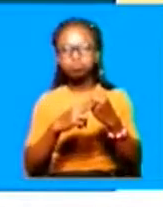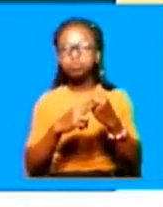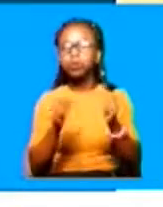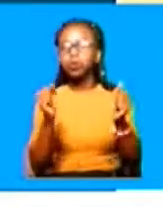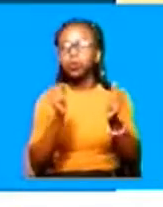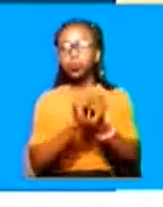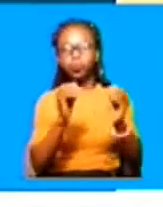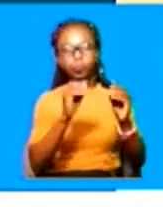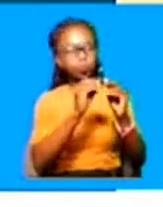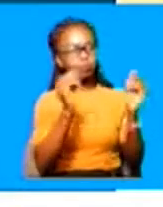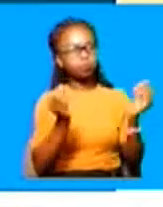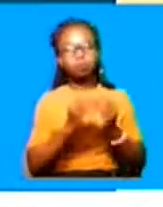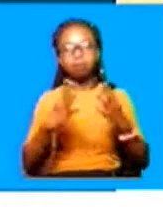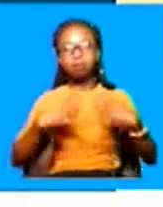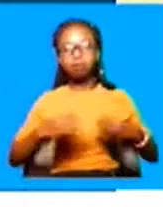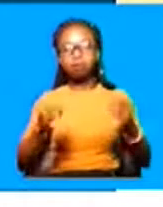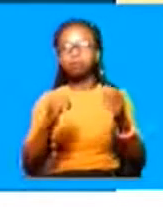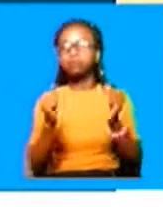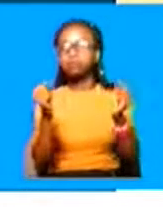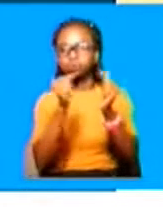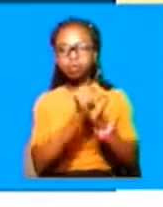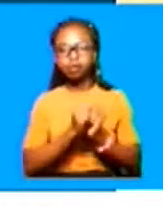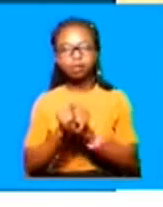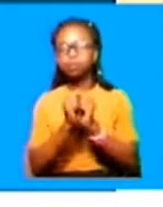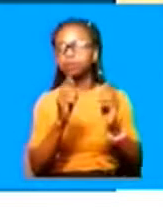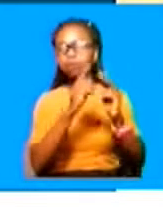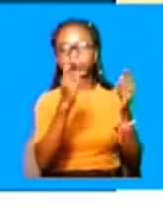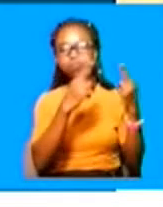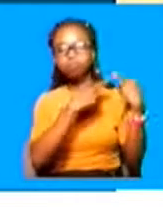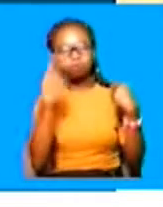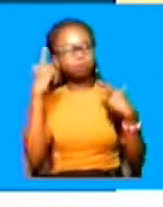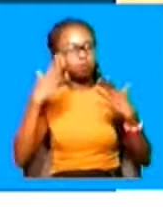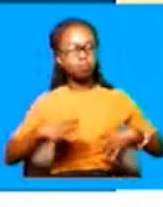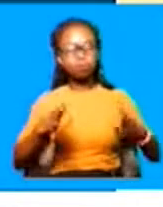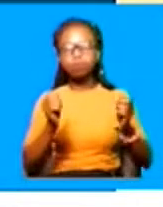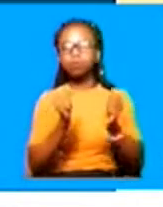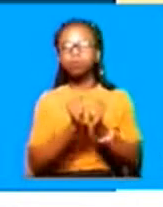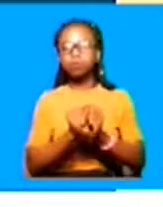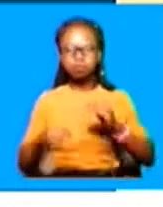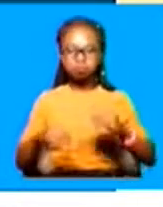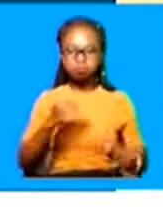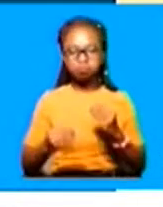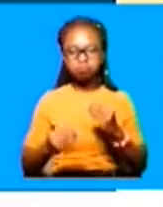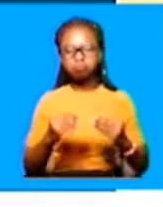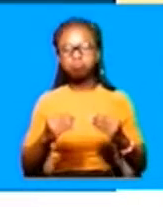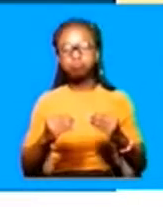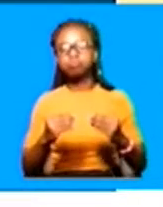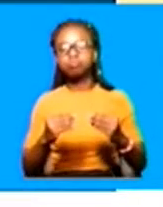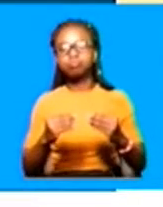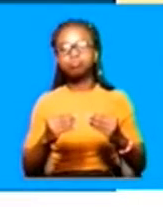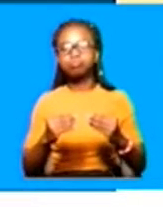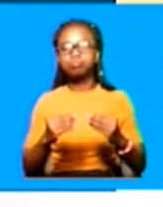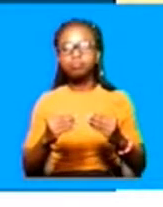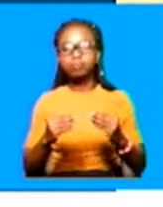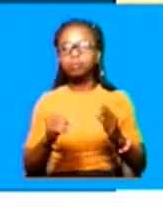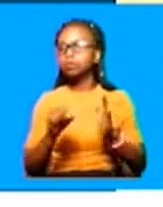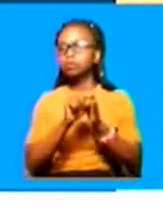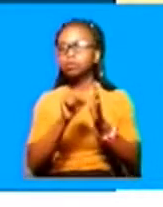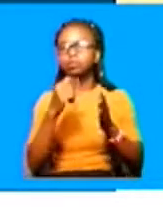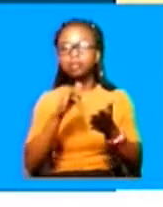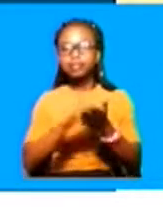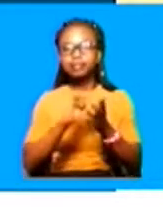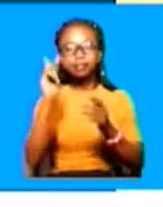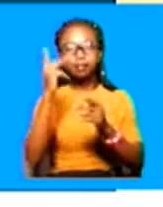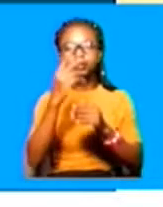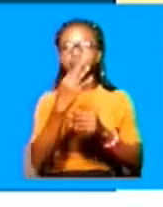17 kod migawo mar thieth e pachoka kanyakla kod duol mochung' ne jogo man kod ng'ol kata National Council for Persons with Disability wacho ni